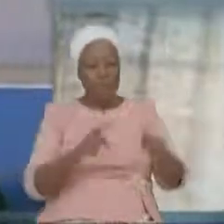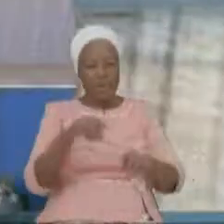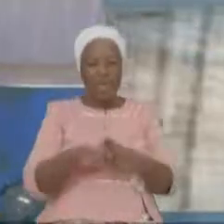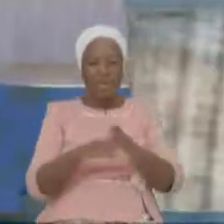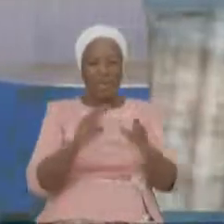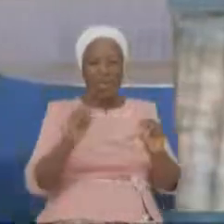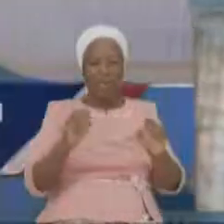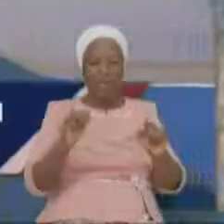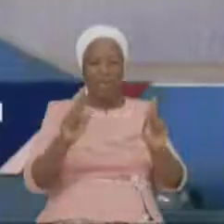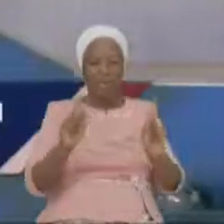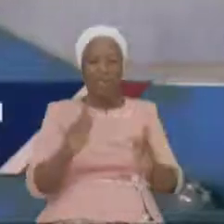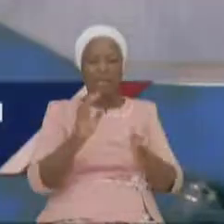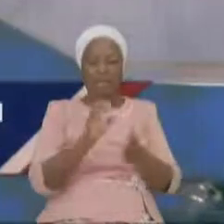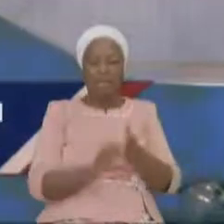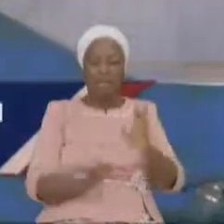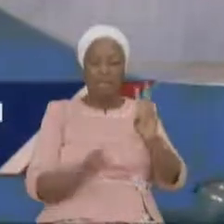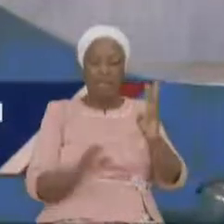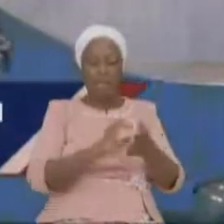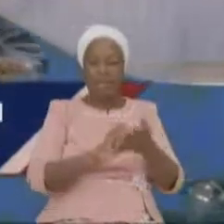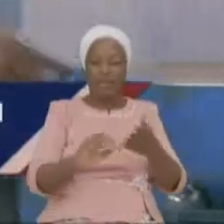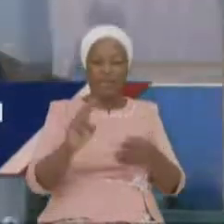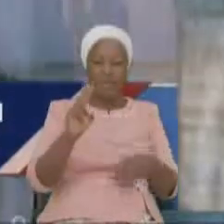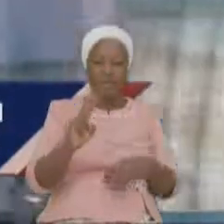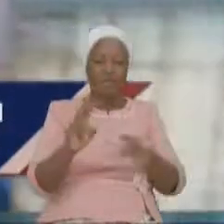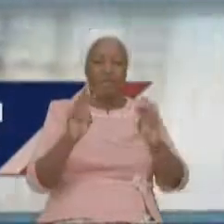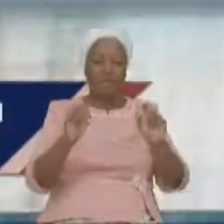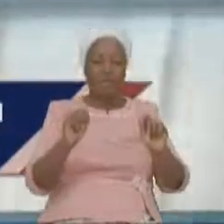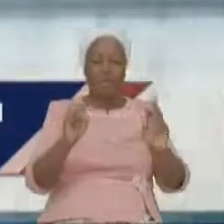from verse 2. Mark chapter 6,